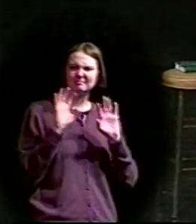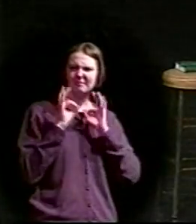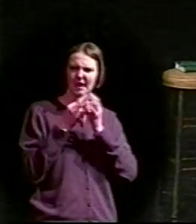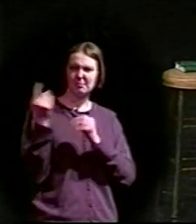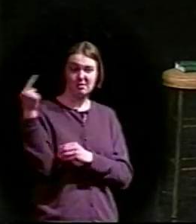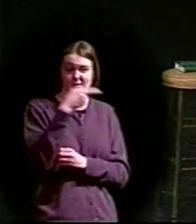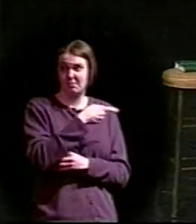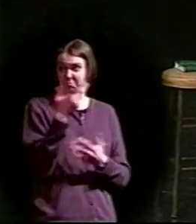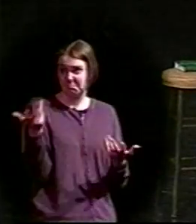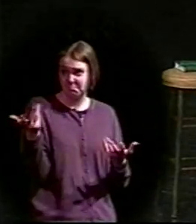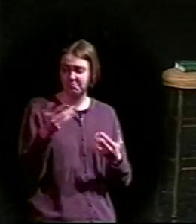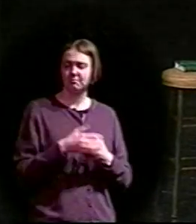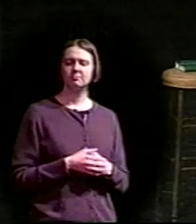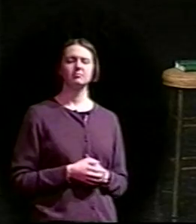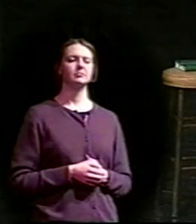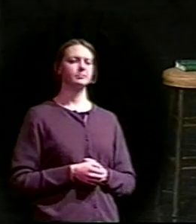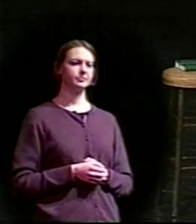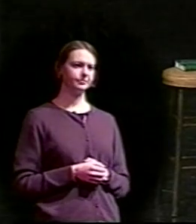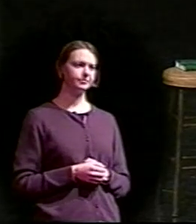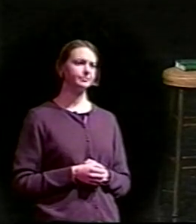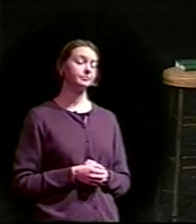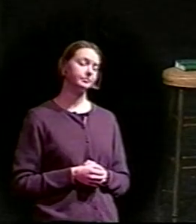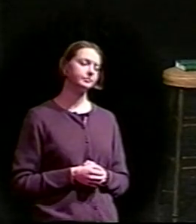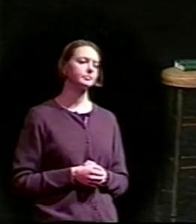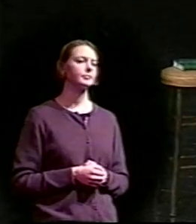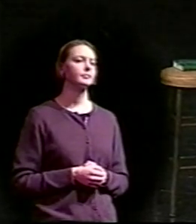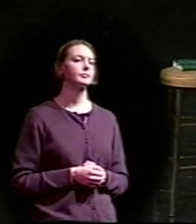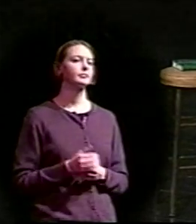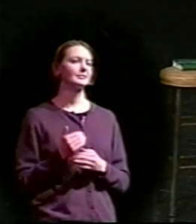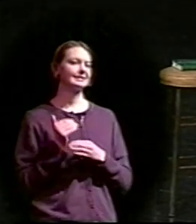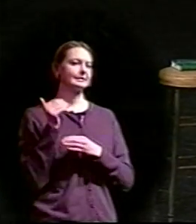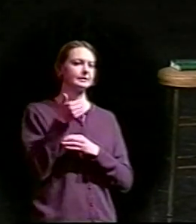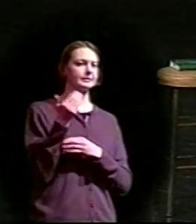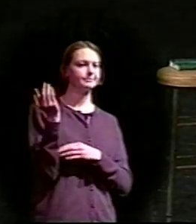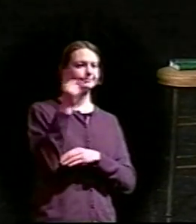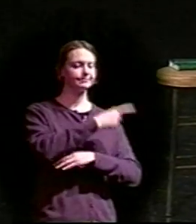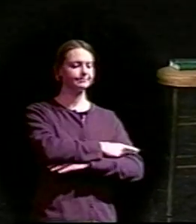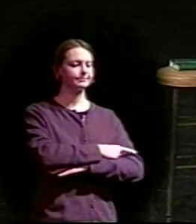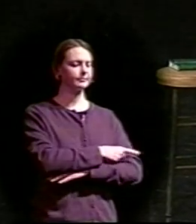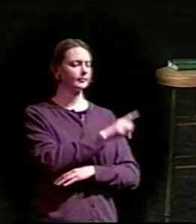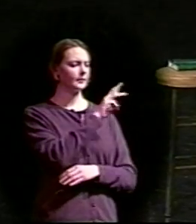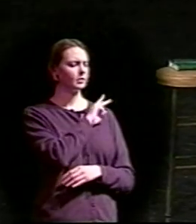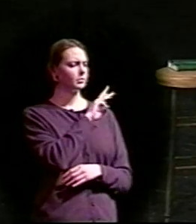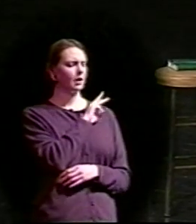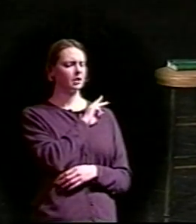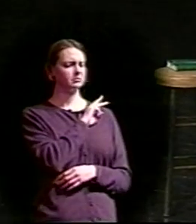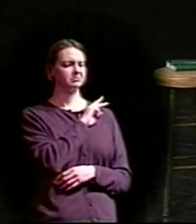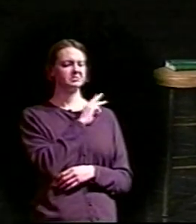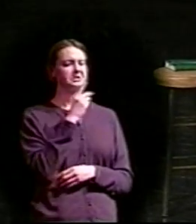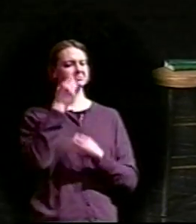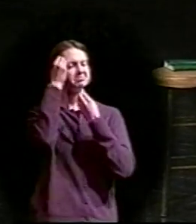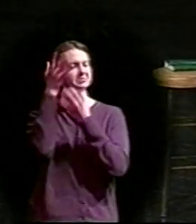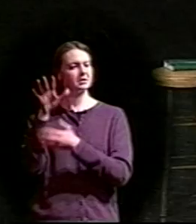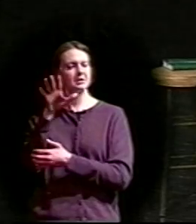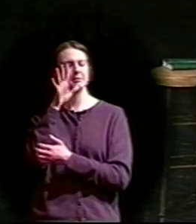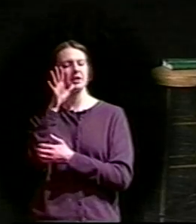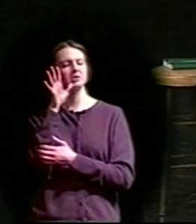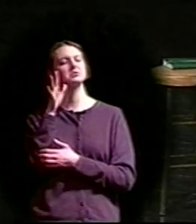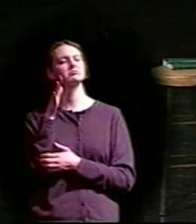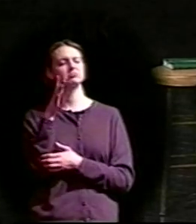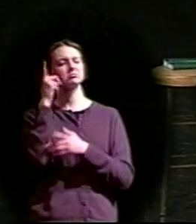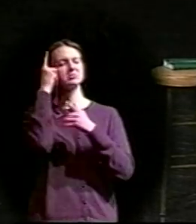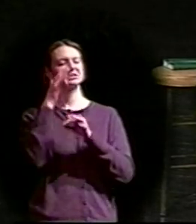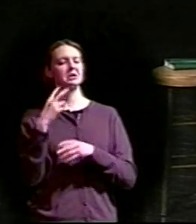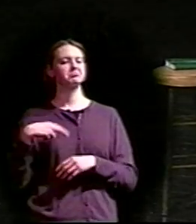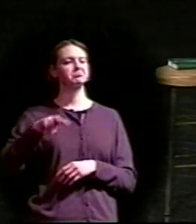Iowa. Well, the very next day, Winans, without saying anything to his mother, went on his own road trip